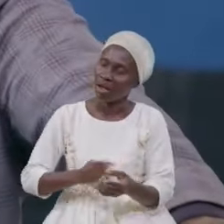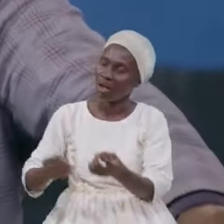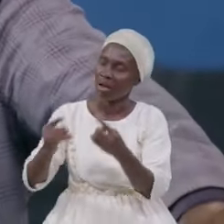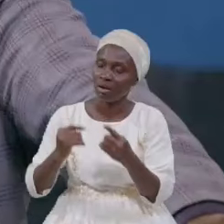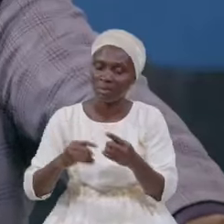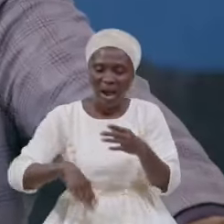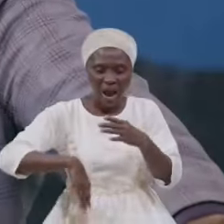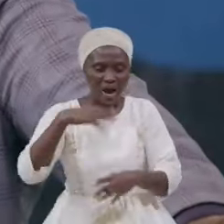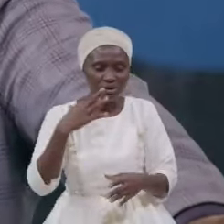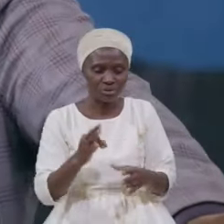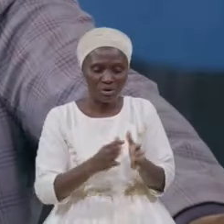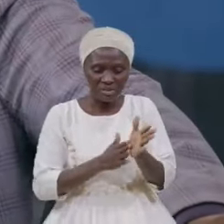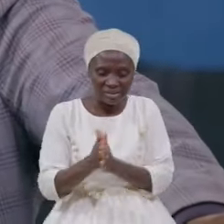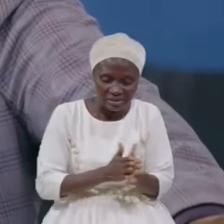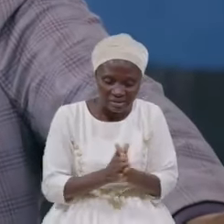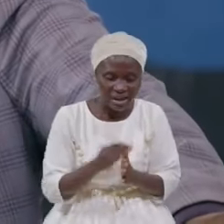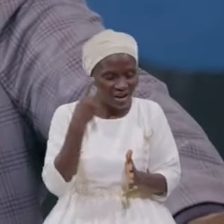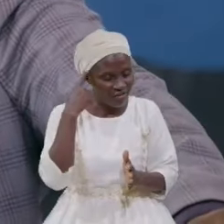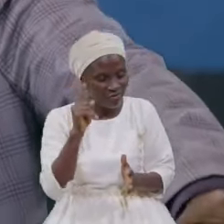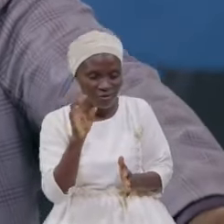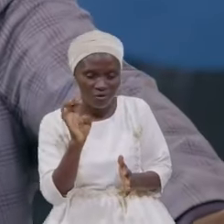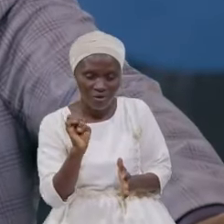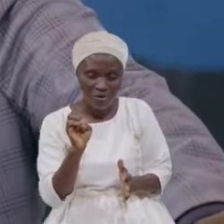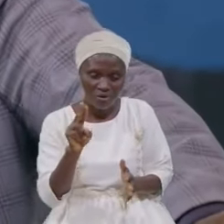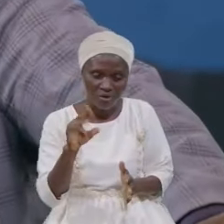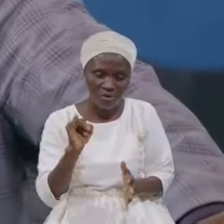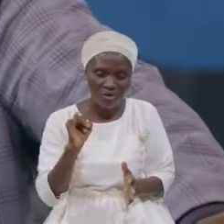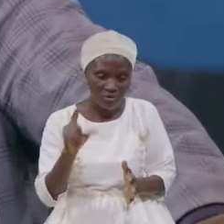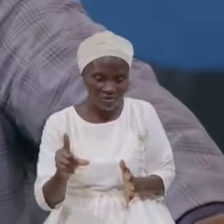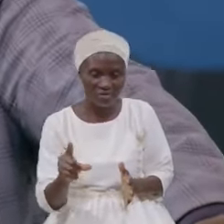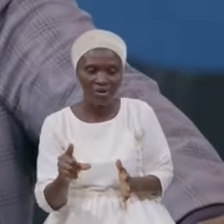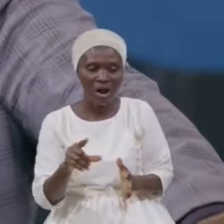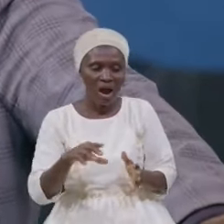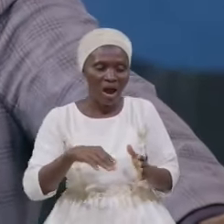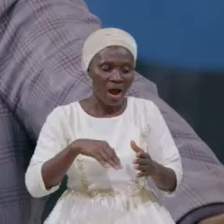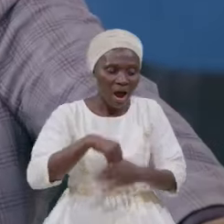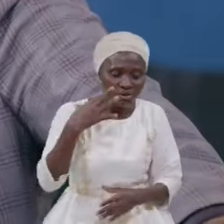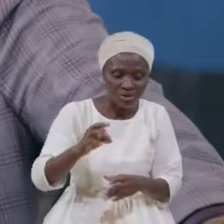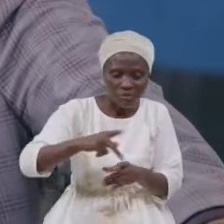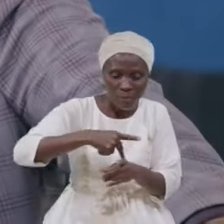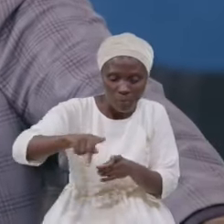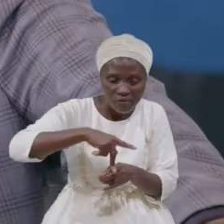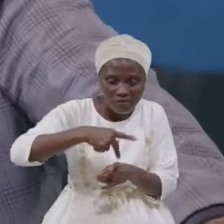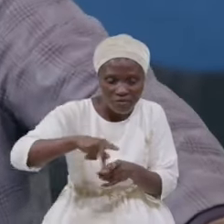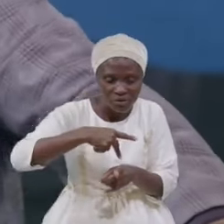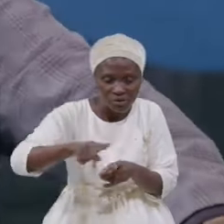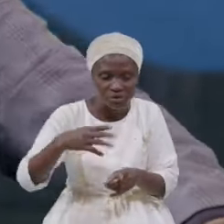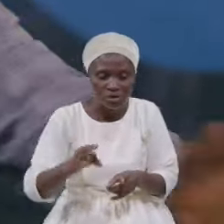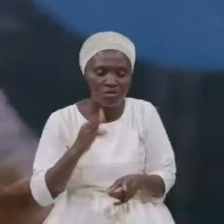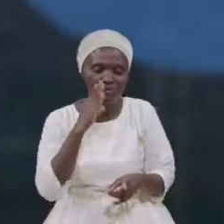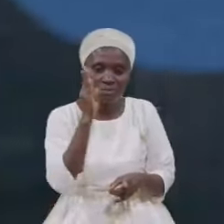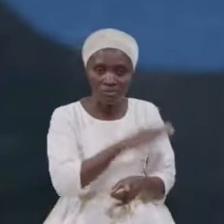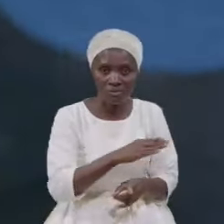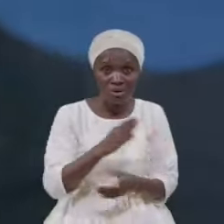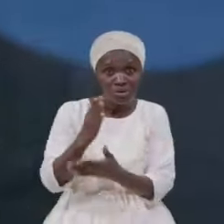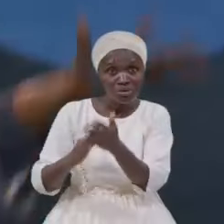that have evil profession. The profession that destroys other people's lives. The